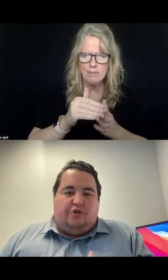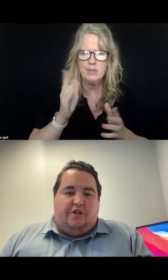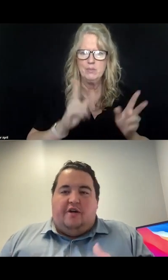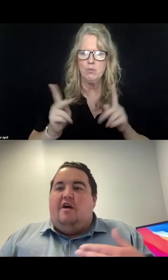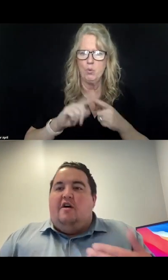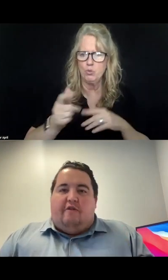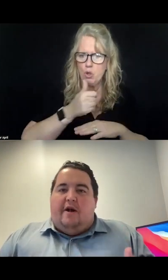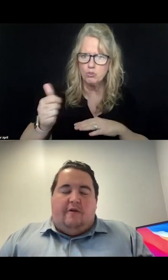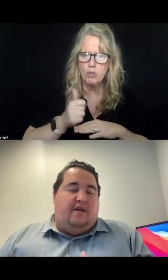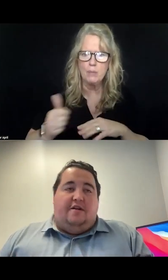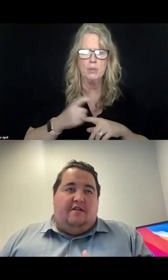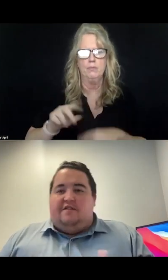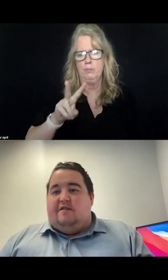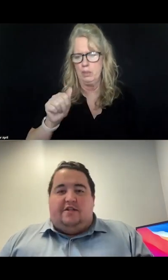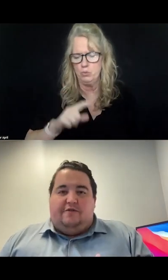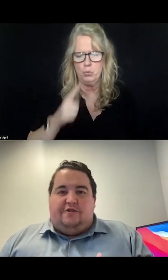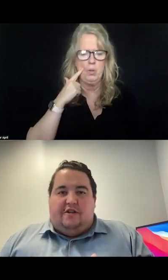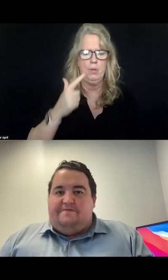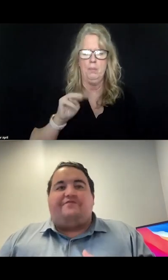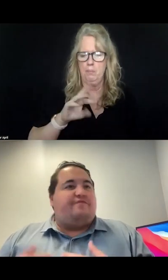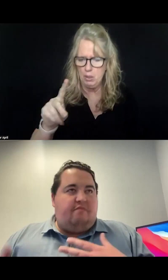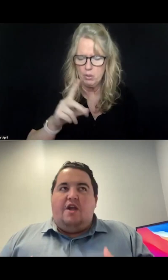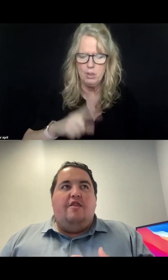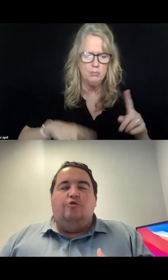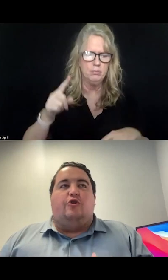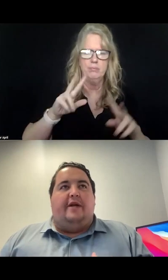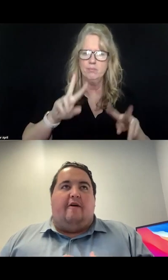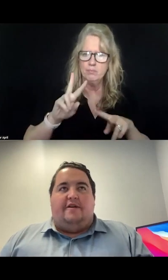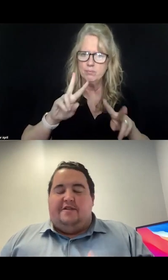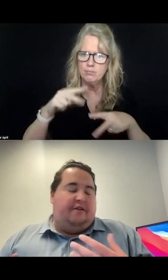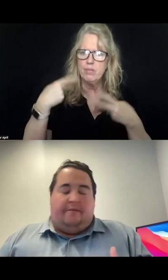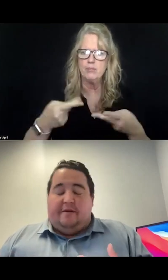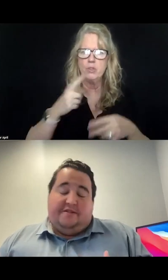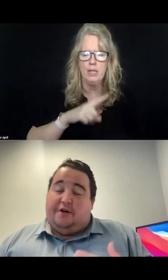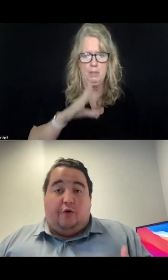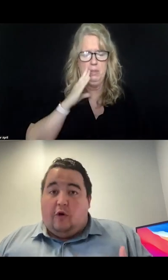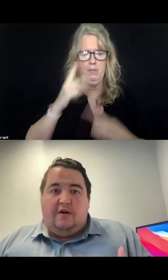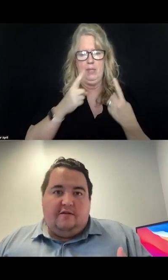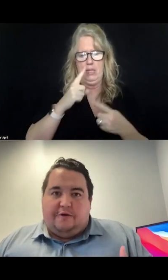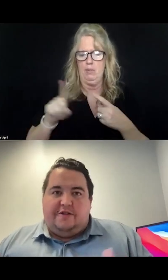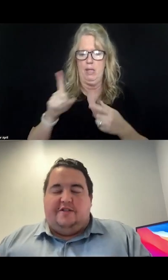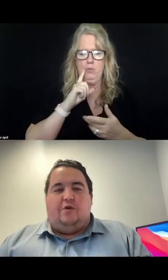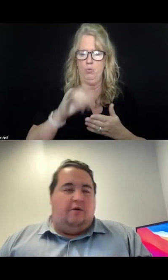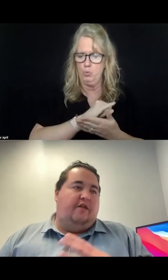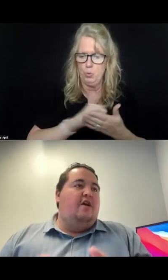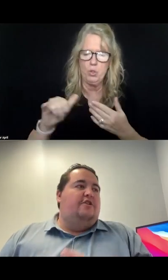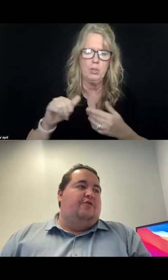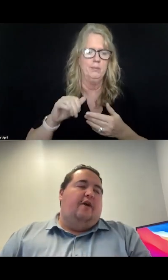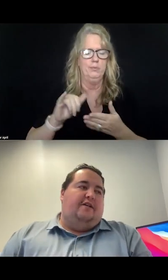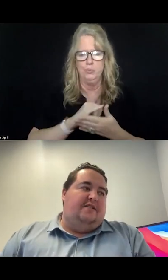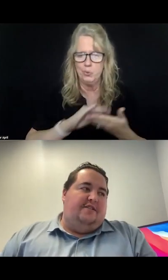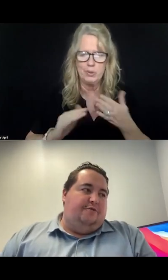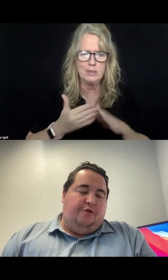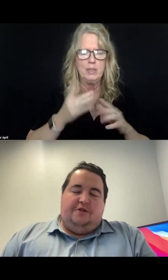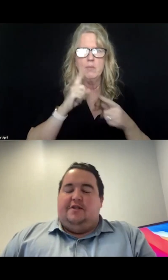from Virginia, from Maryland into DC and vice versa, those urban areas, and you think about a place like New York City as well, with